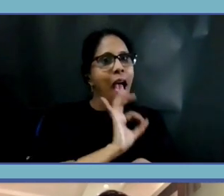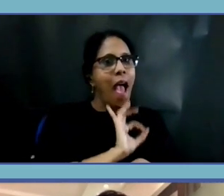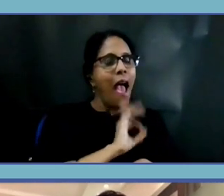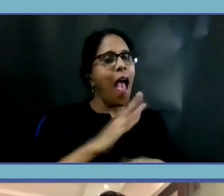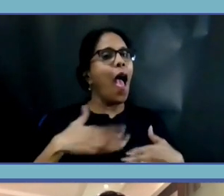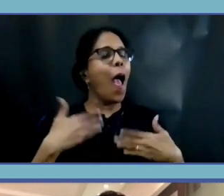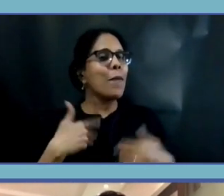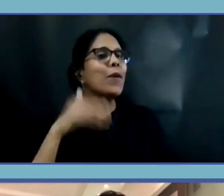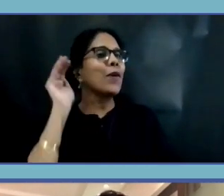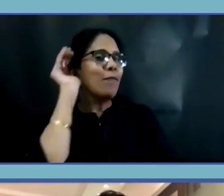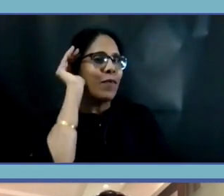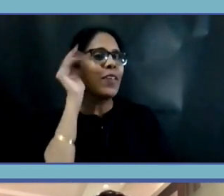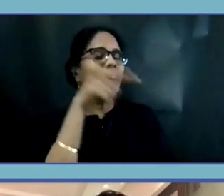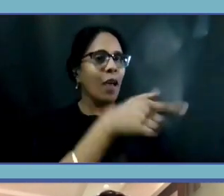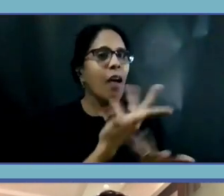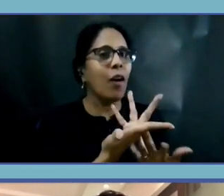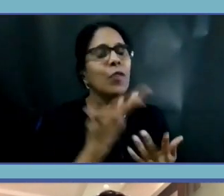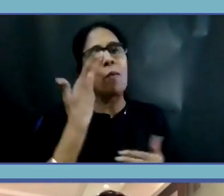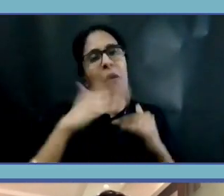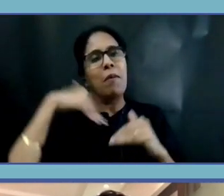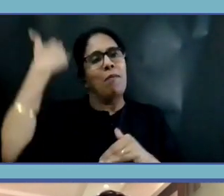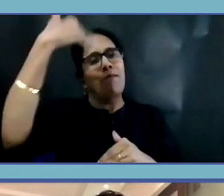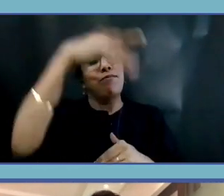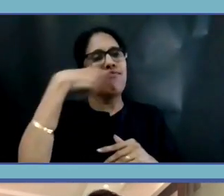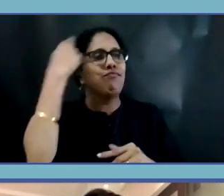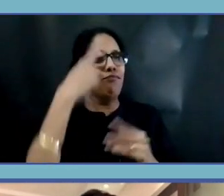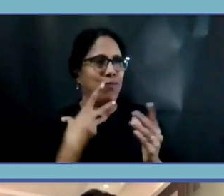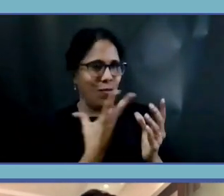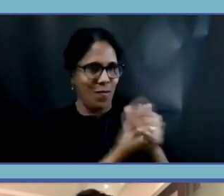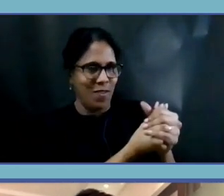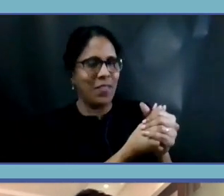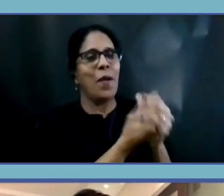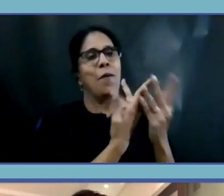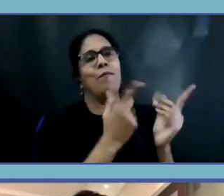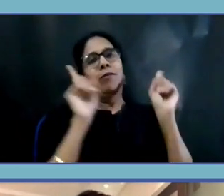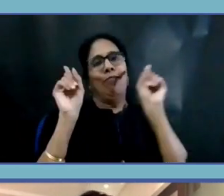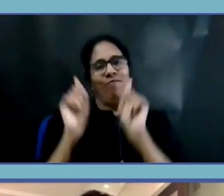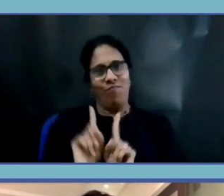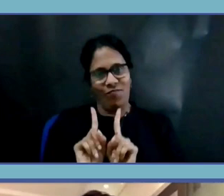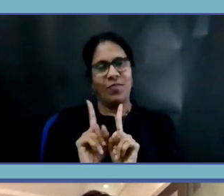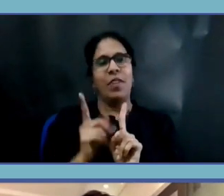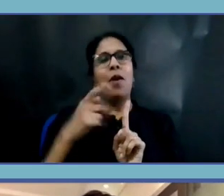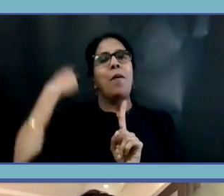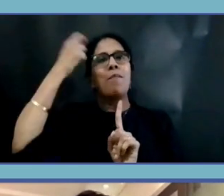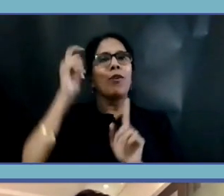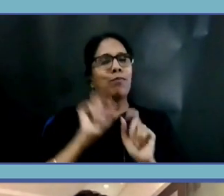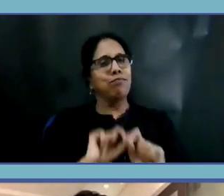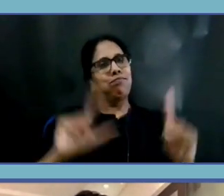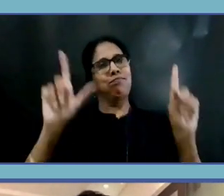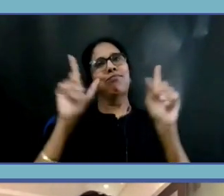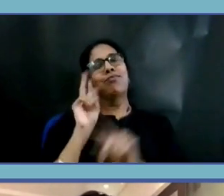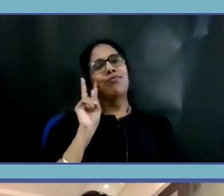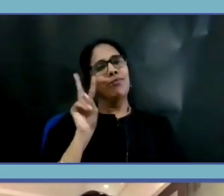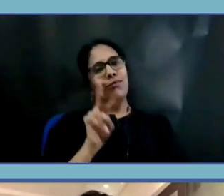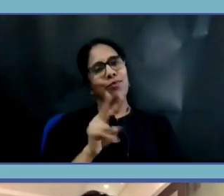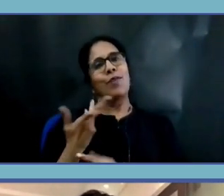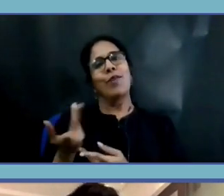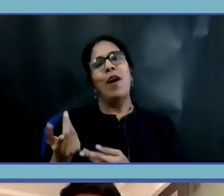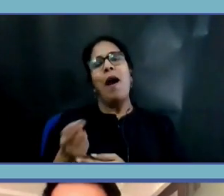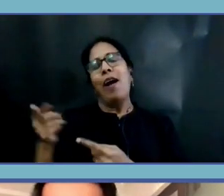more movies. And maybe one day we'll get together to watch it together. You know, you sitting by my side and we'll have share some